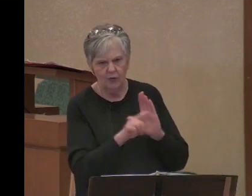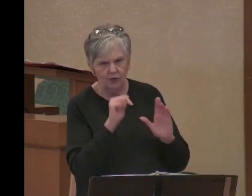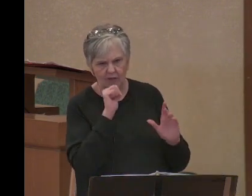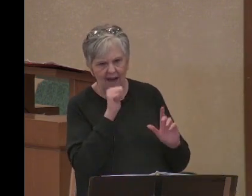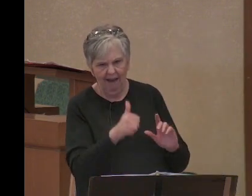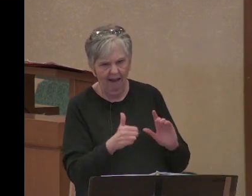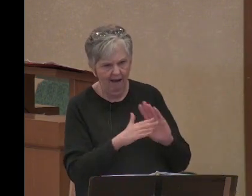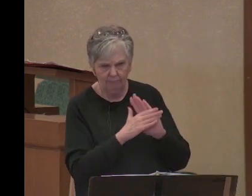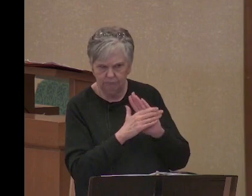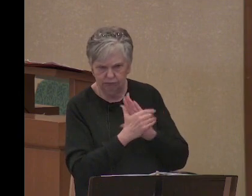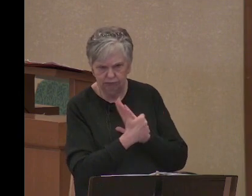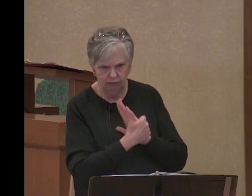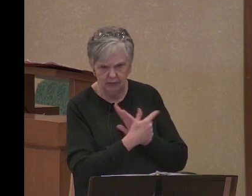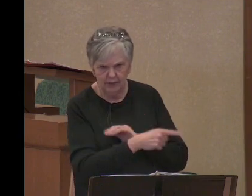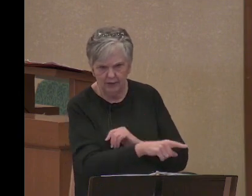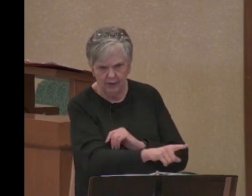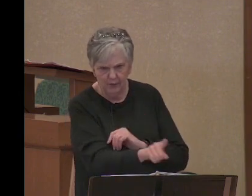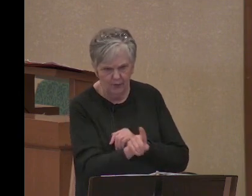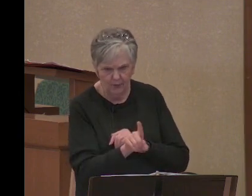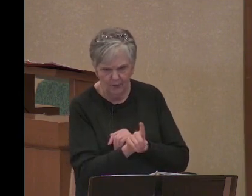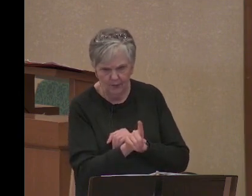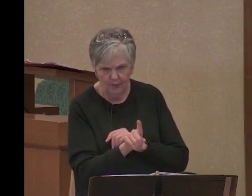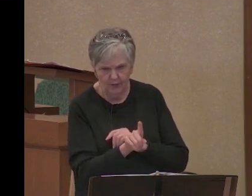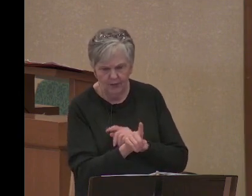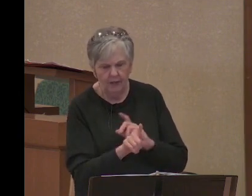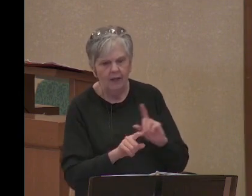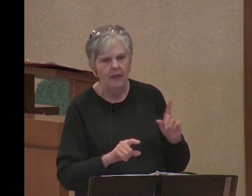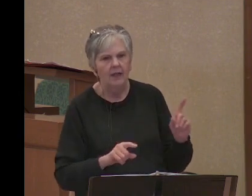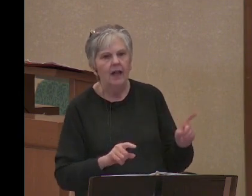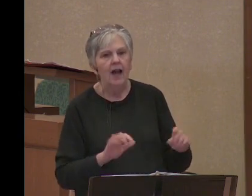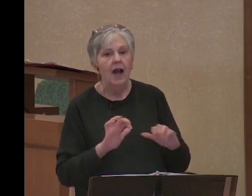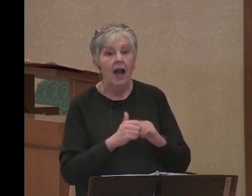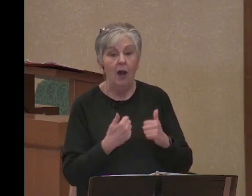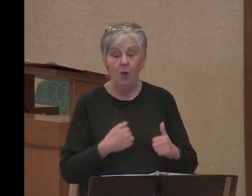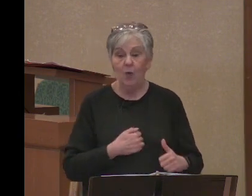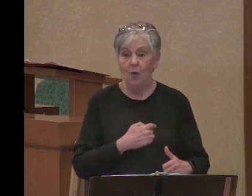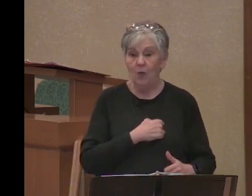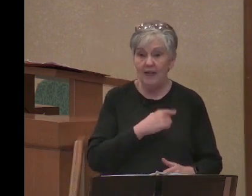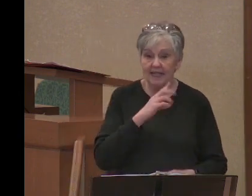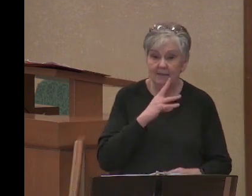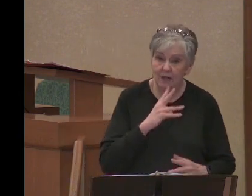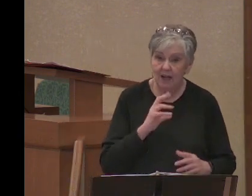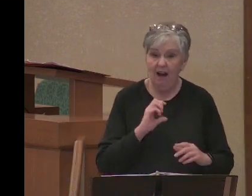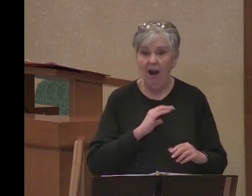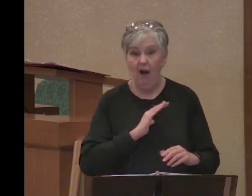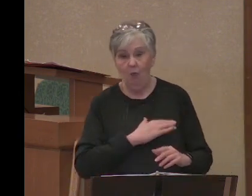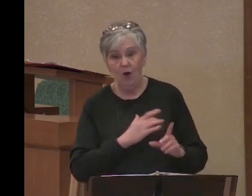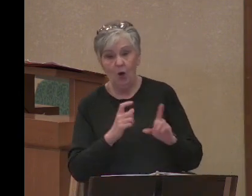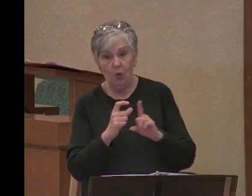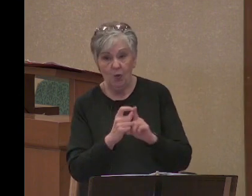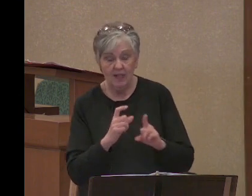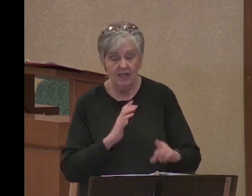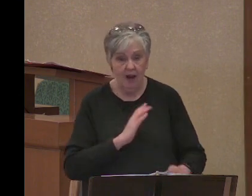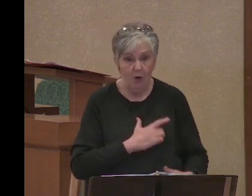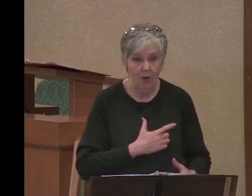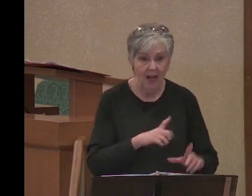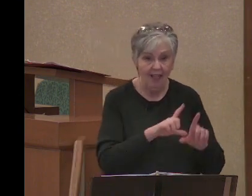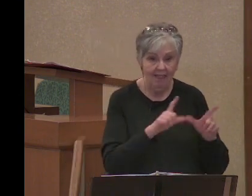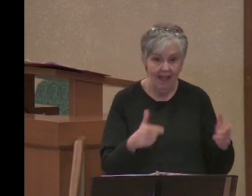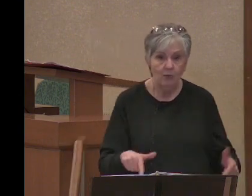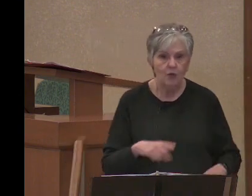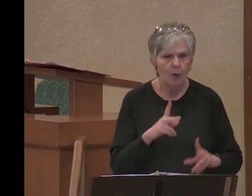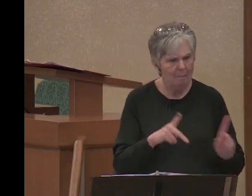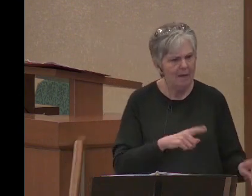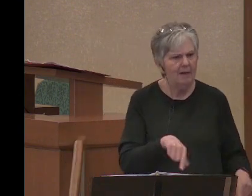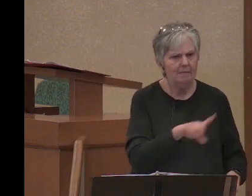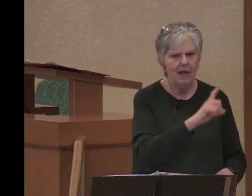adultery. And as for the way in which we speak, our words and our language, well, again, the people understood